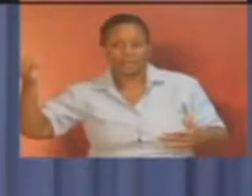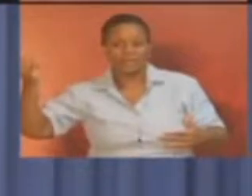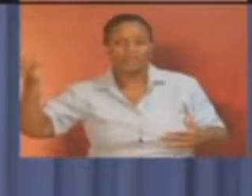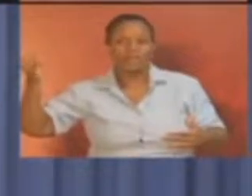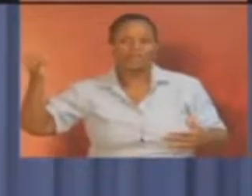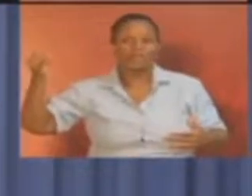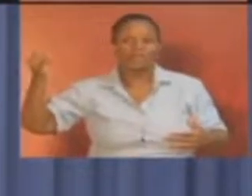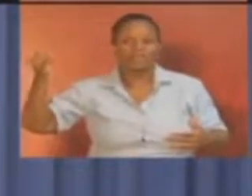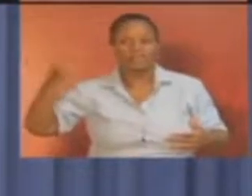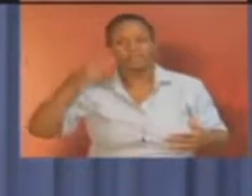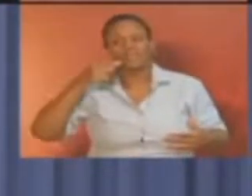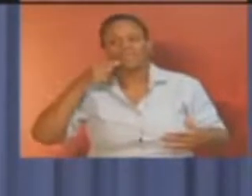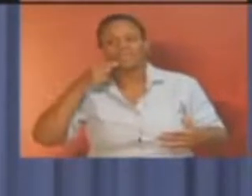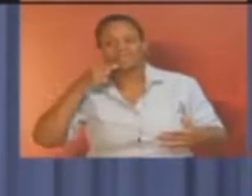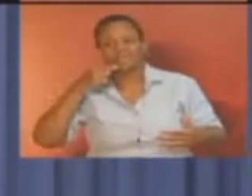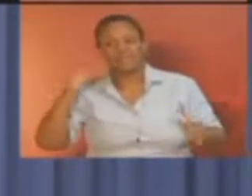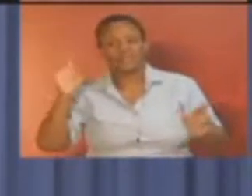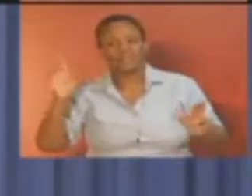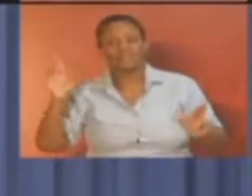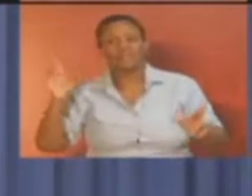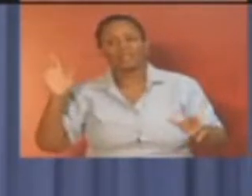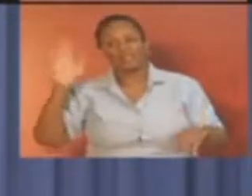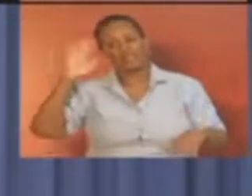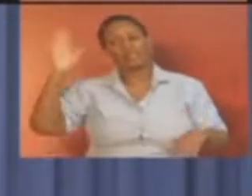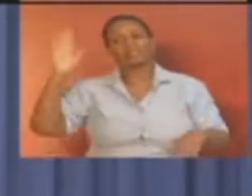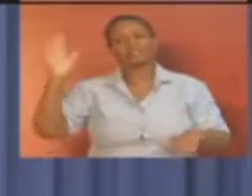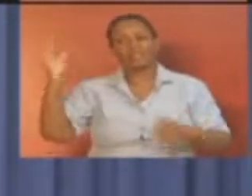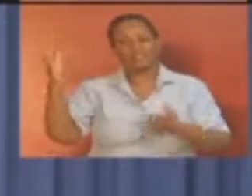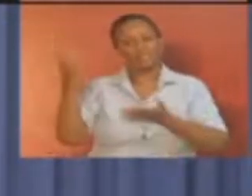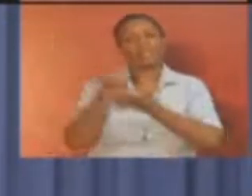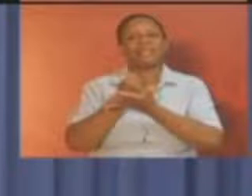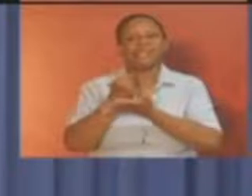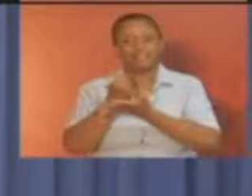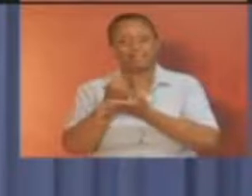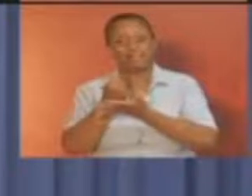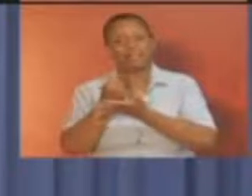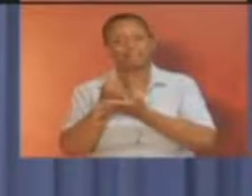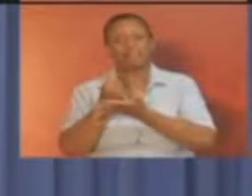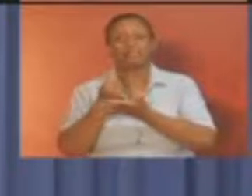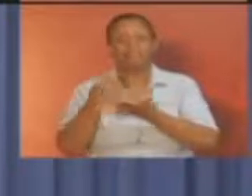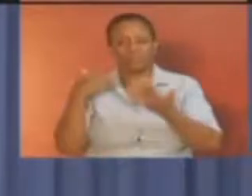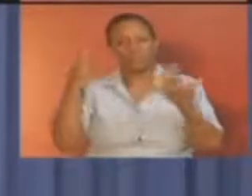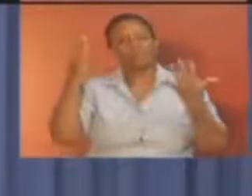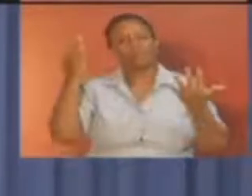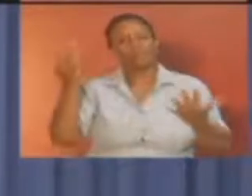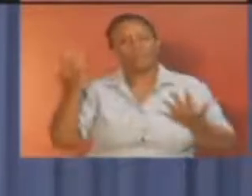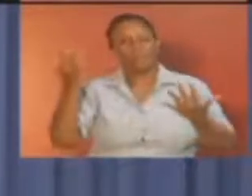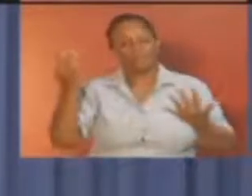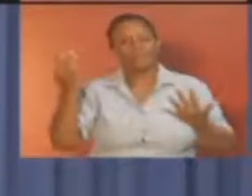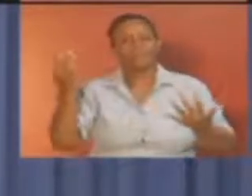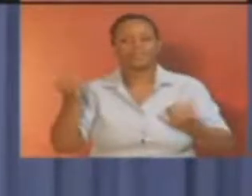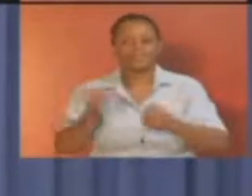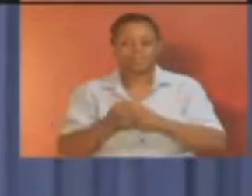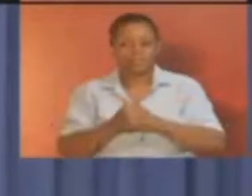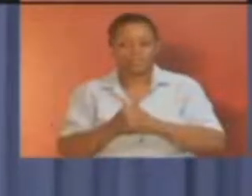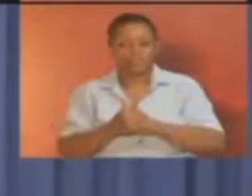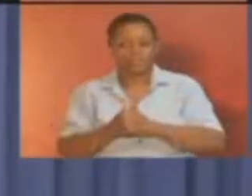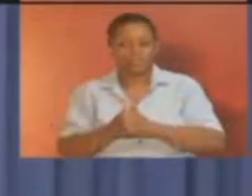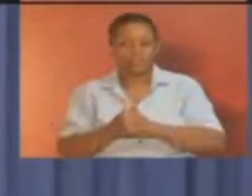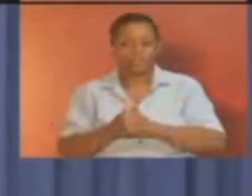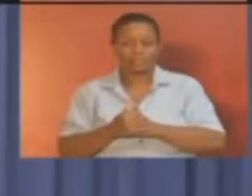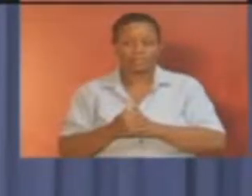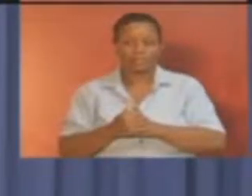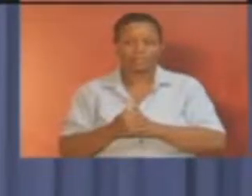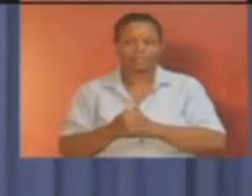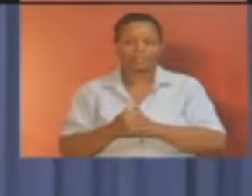use. And of course, now, I don't think we have any expectation from Sputnik because we didn't really try